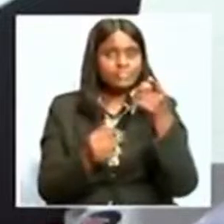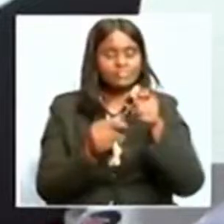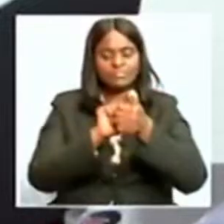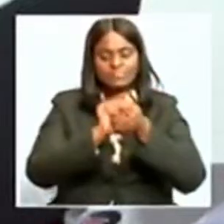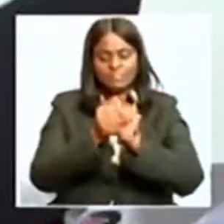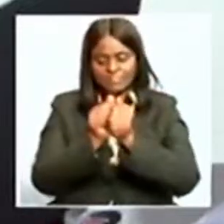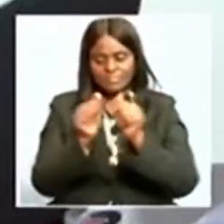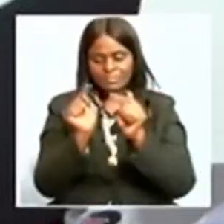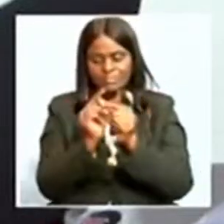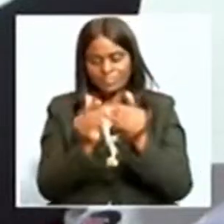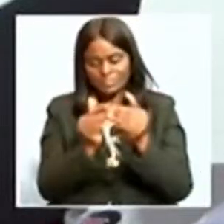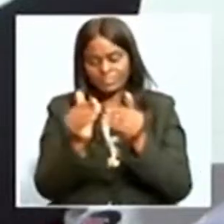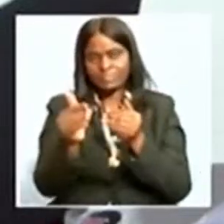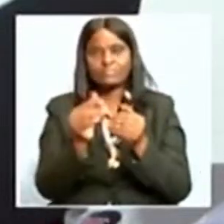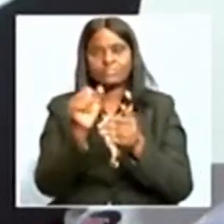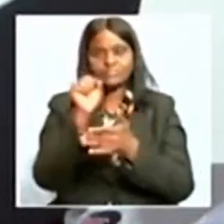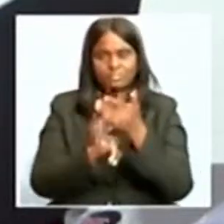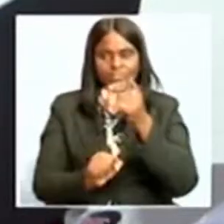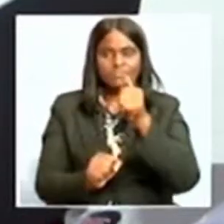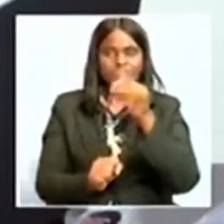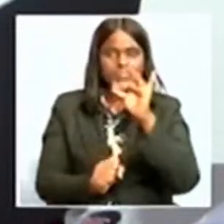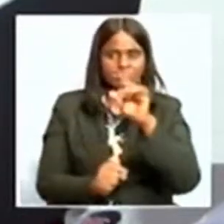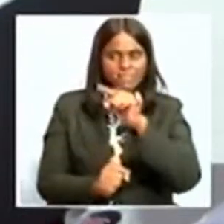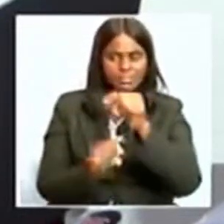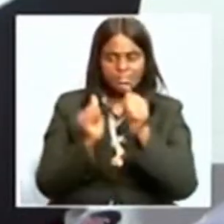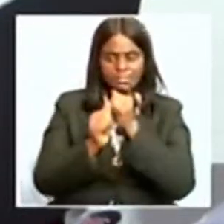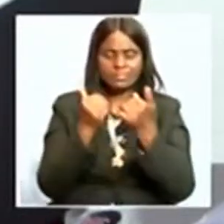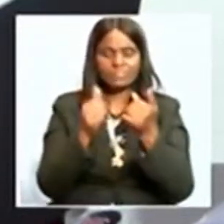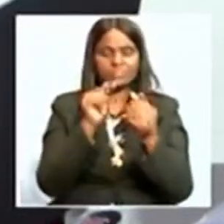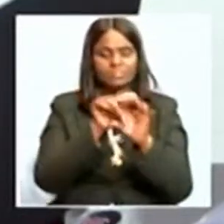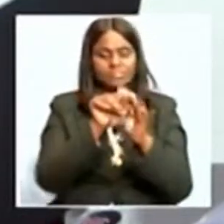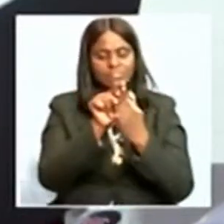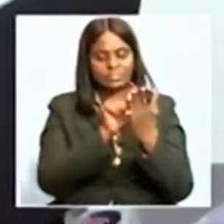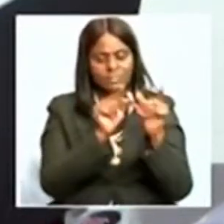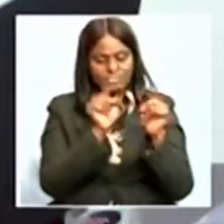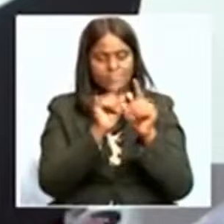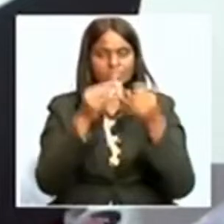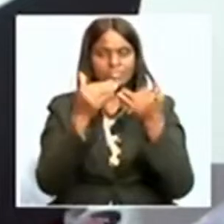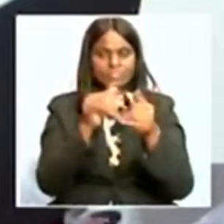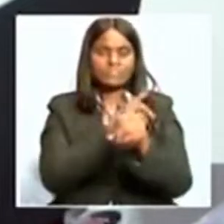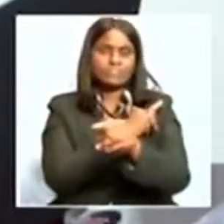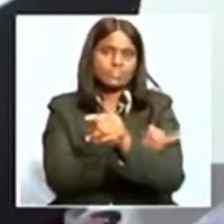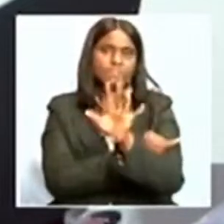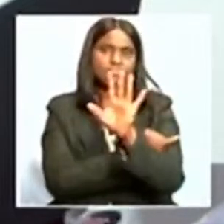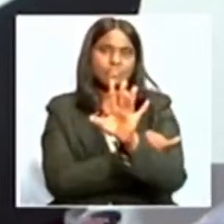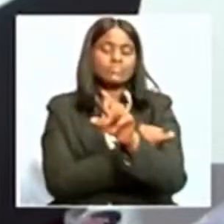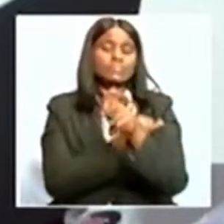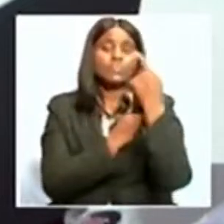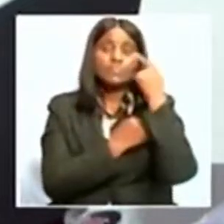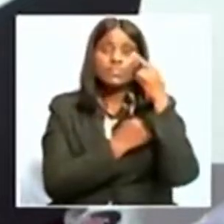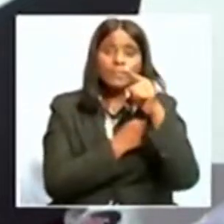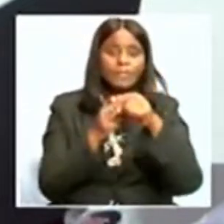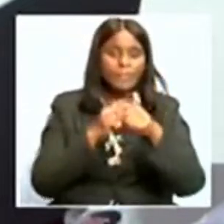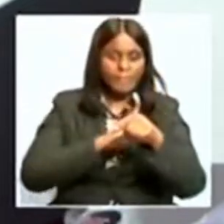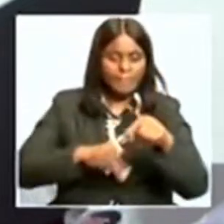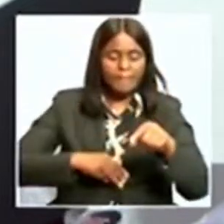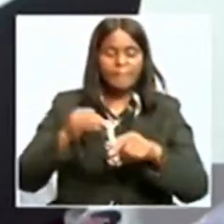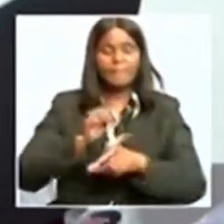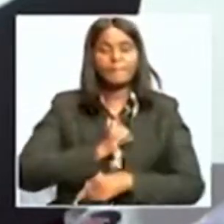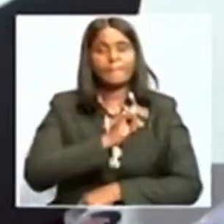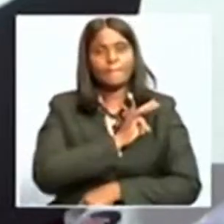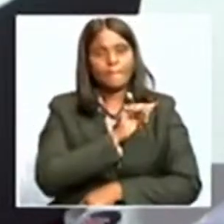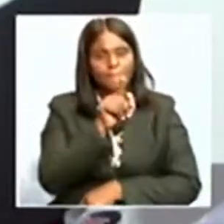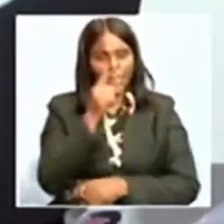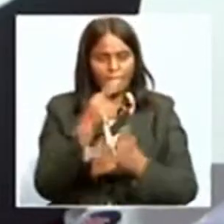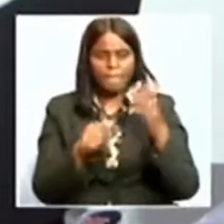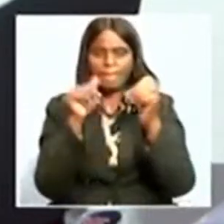amendment extends Section 18, which is in the current Act, to also provide immunity for members of staff that